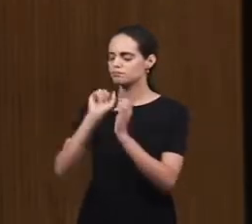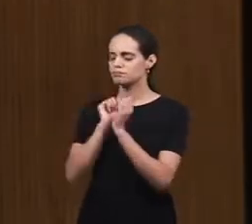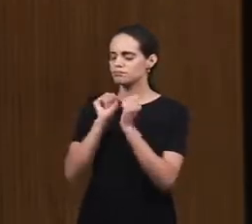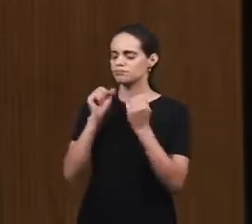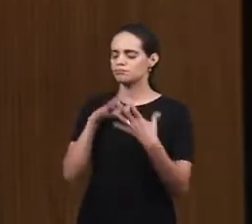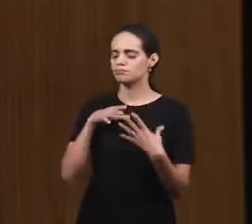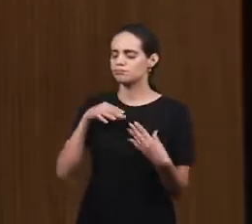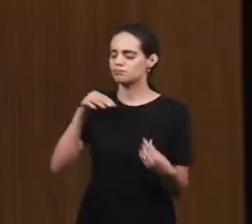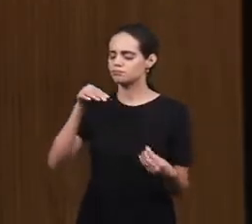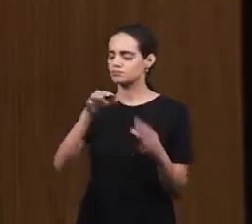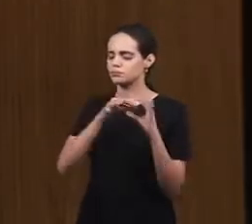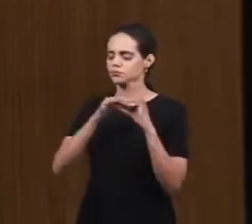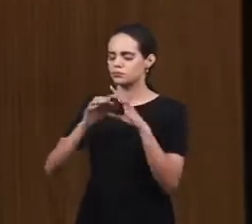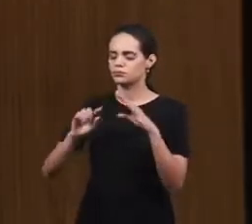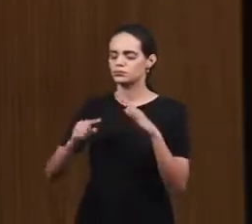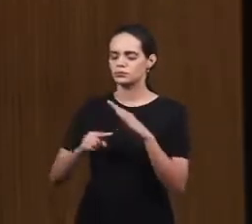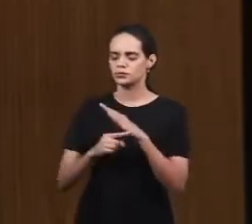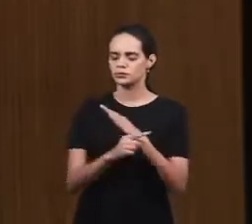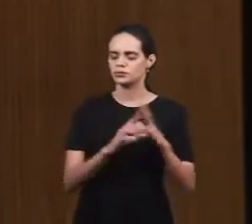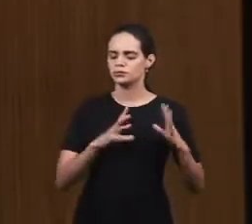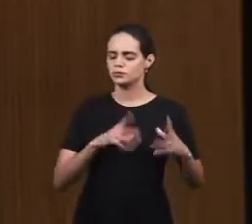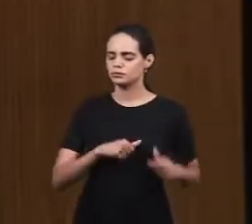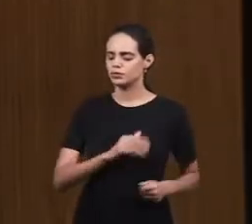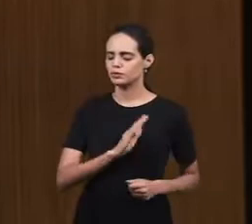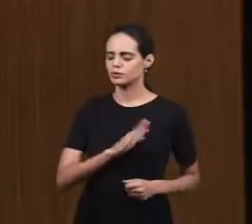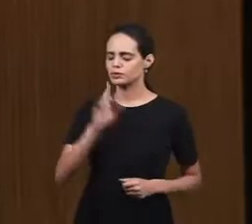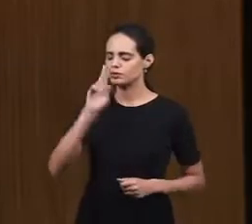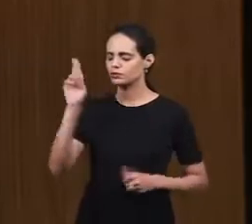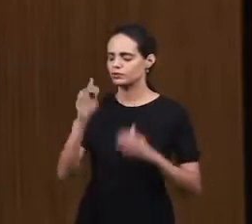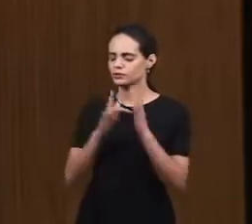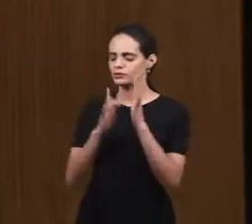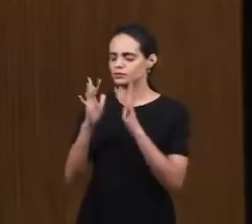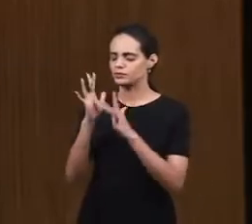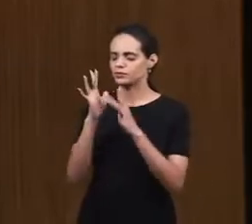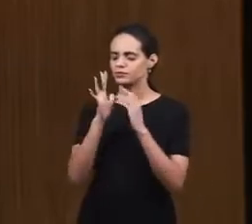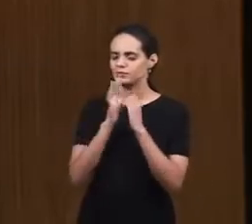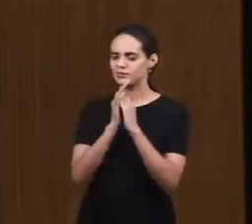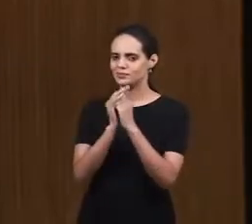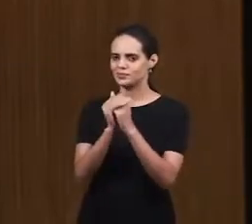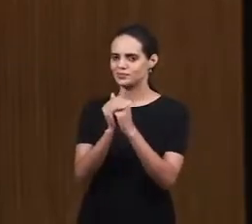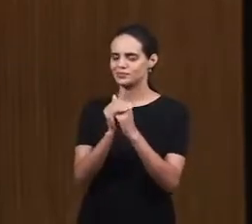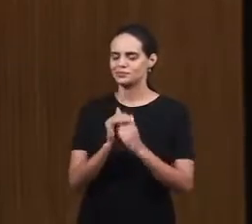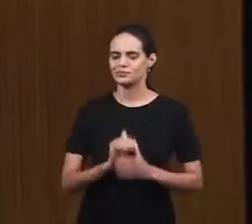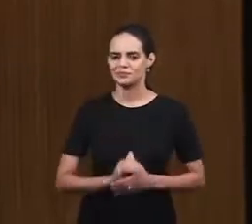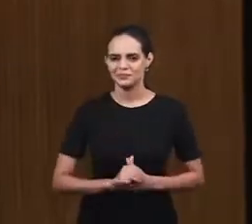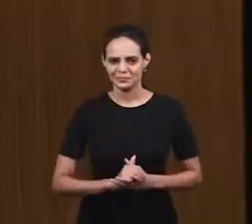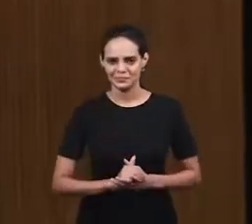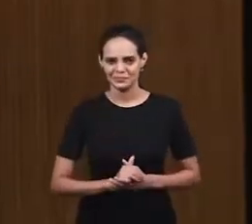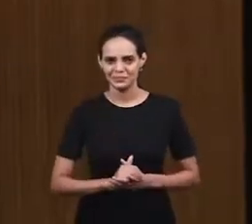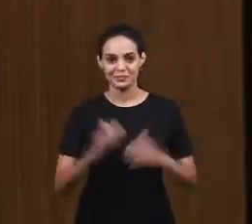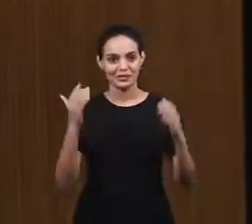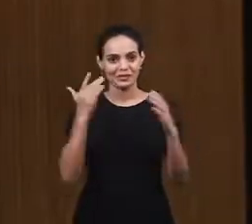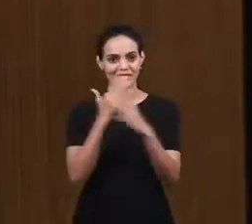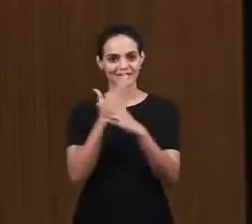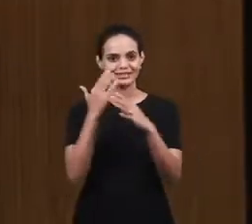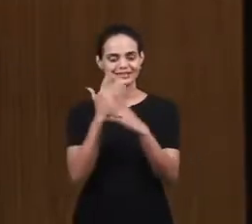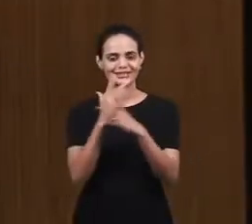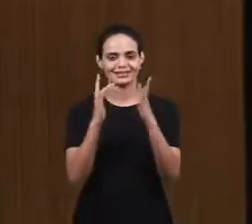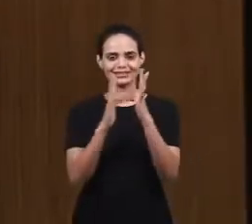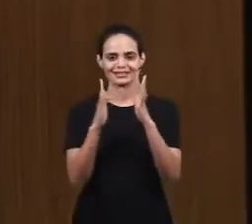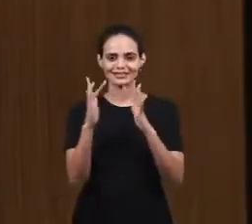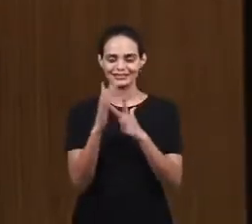you clean our hearts. In the name of Jesus, amen. Glory to